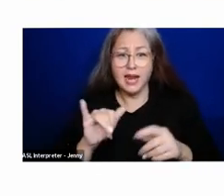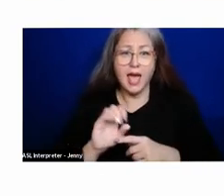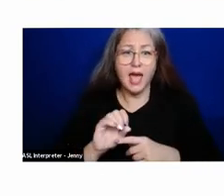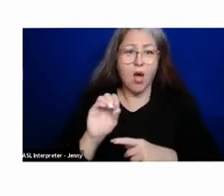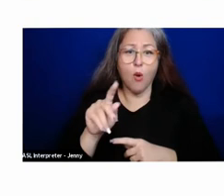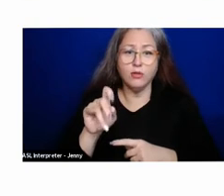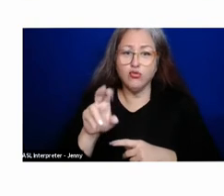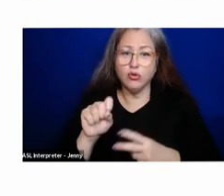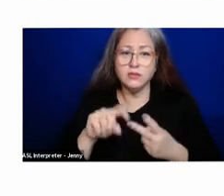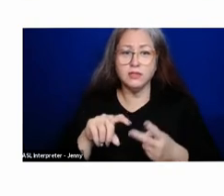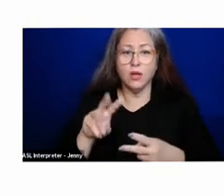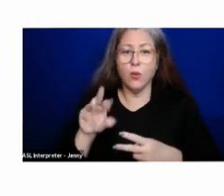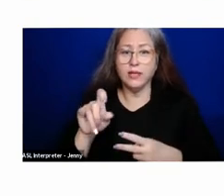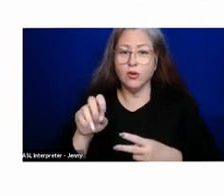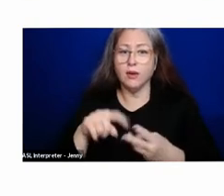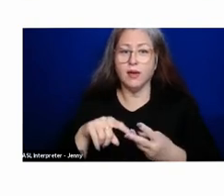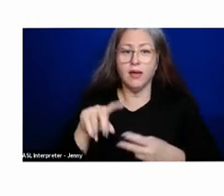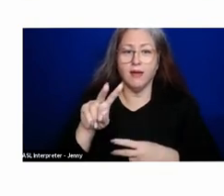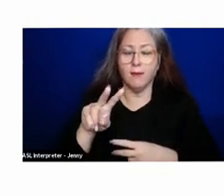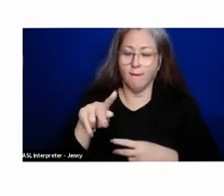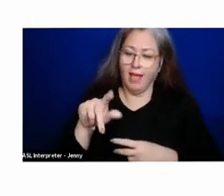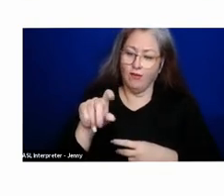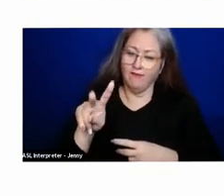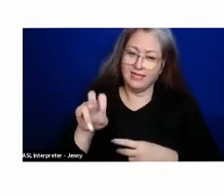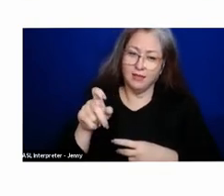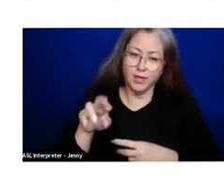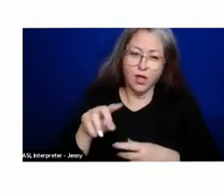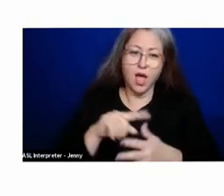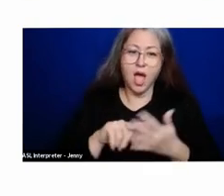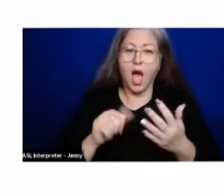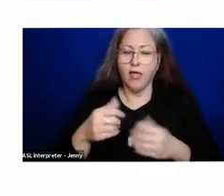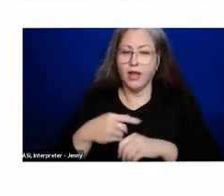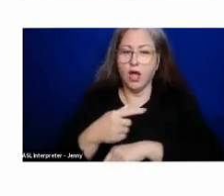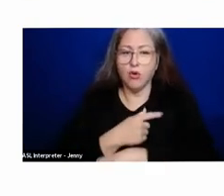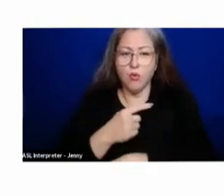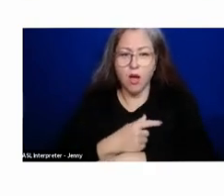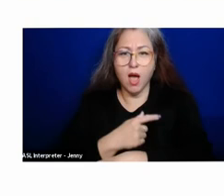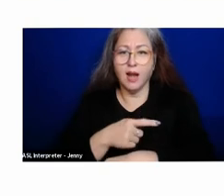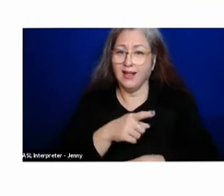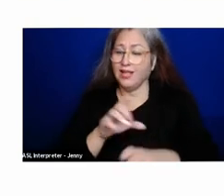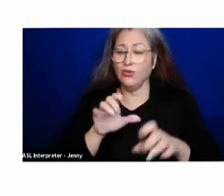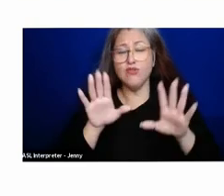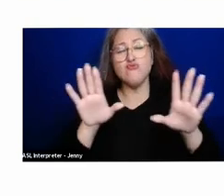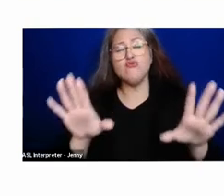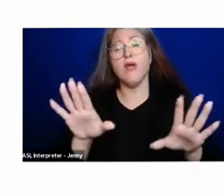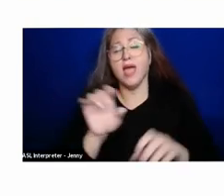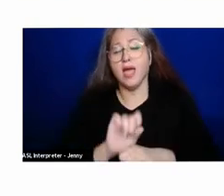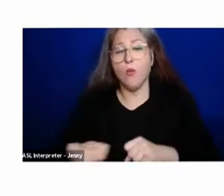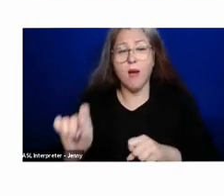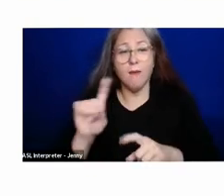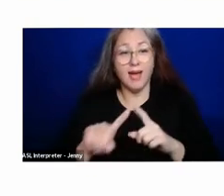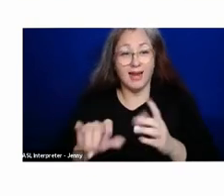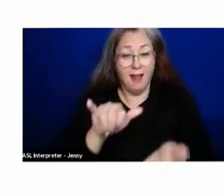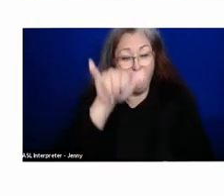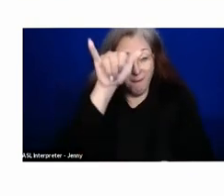Duro, Sway Slow Shop, platforms like Vestiaire, and every upcycler we know in Ghana, they're doing incredible work. But it is impossible for